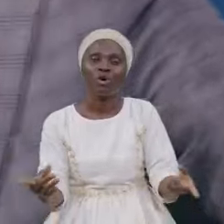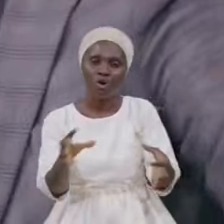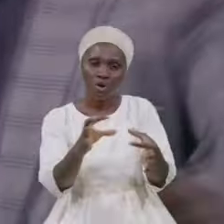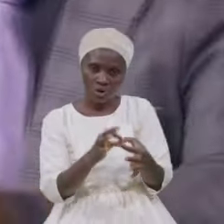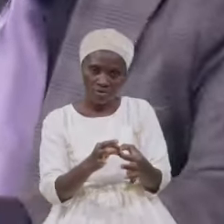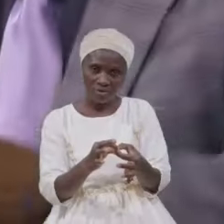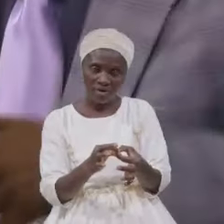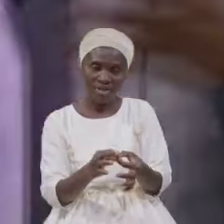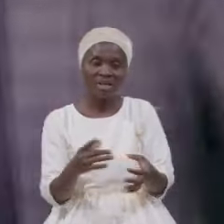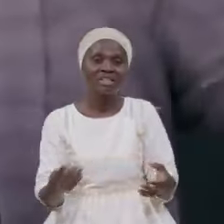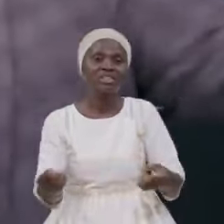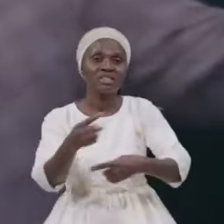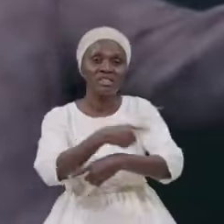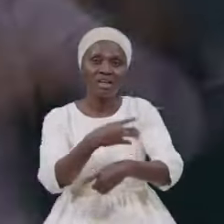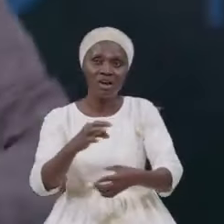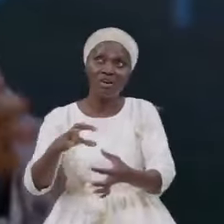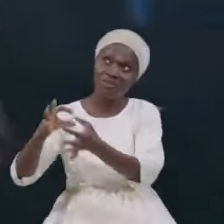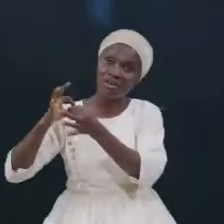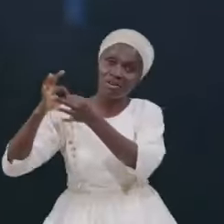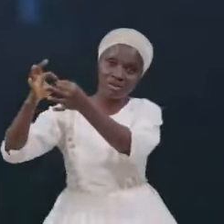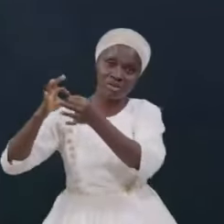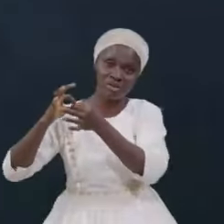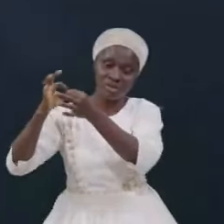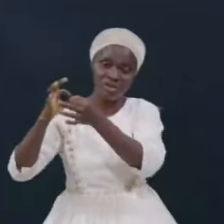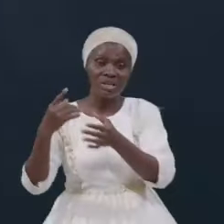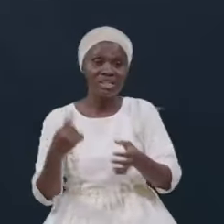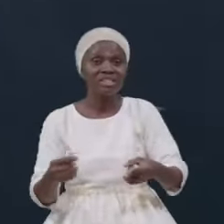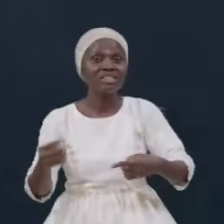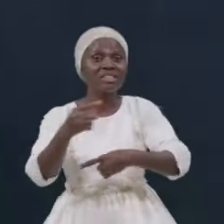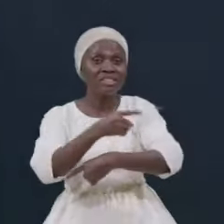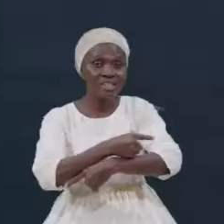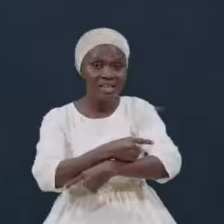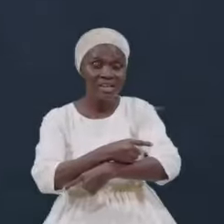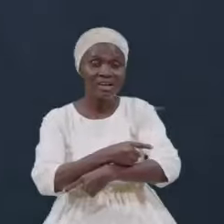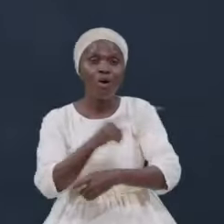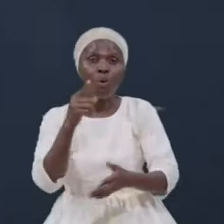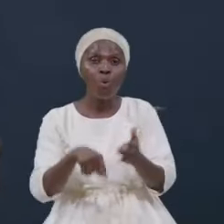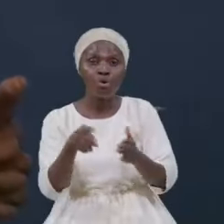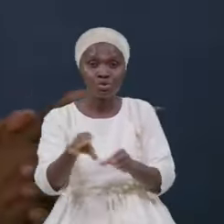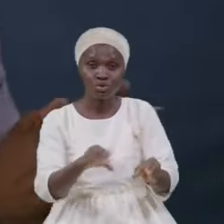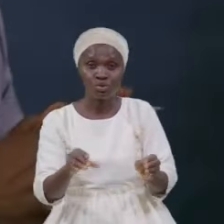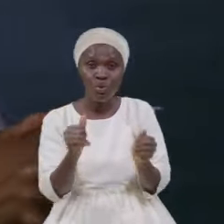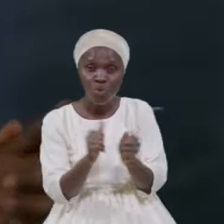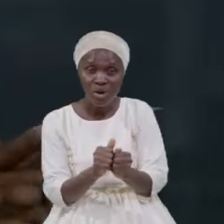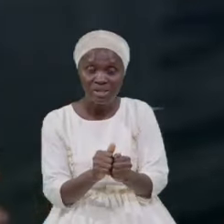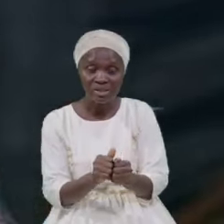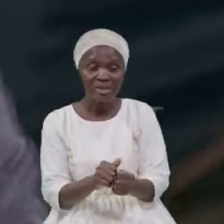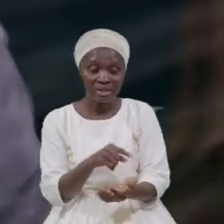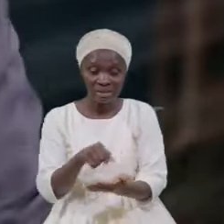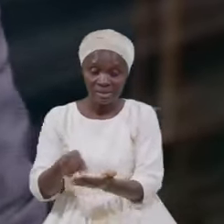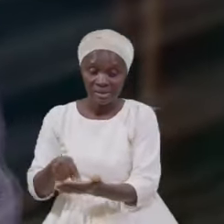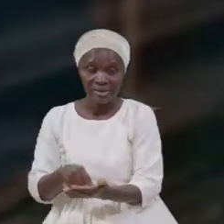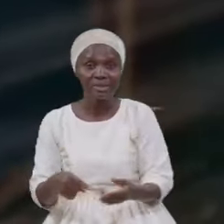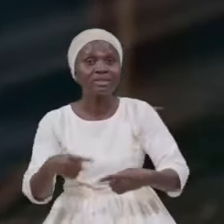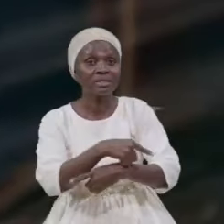do with this day when the call comes to you will determine what will happen on